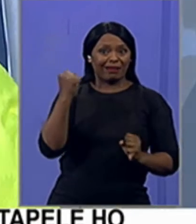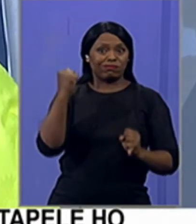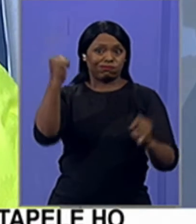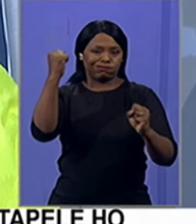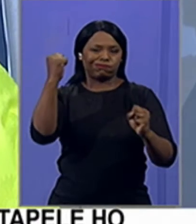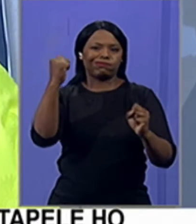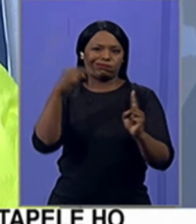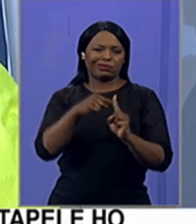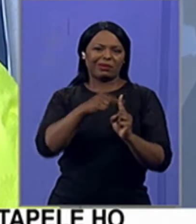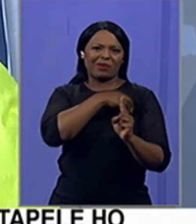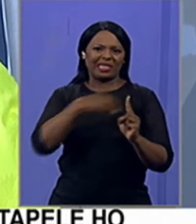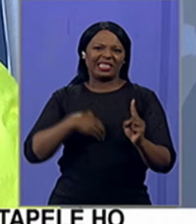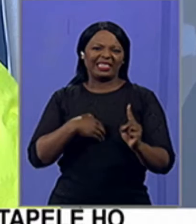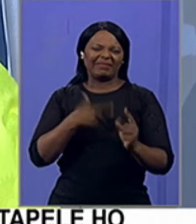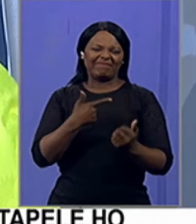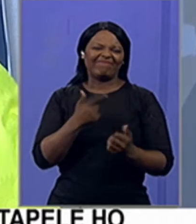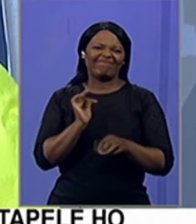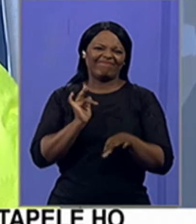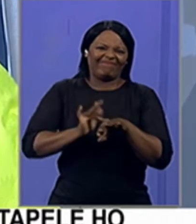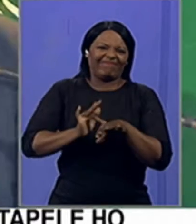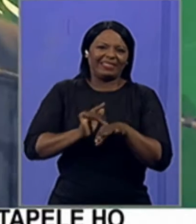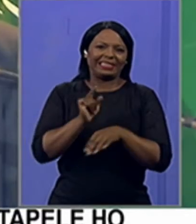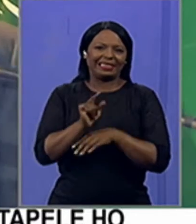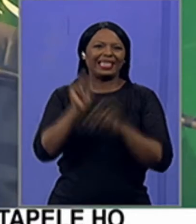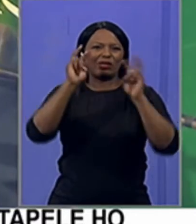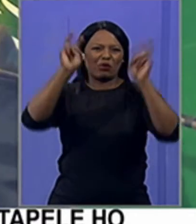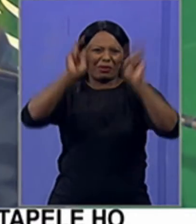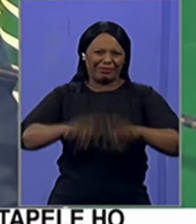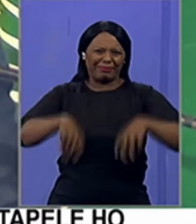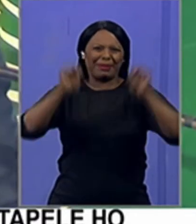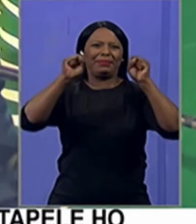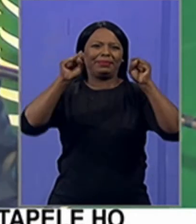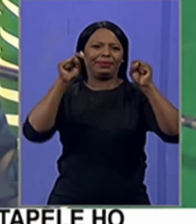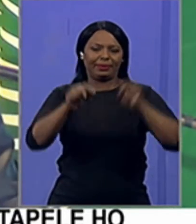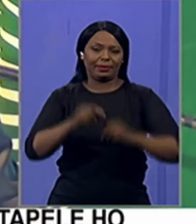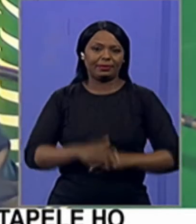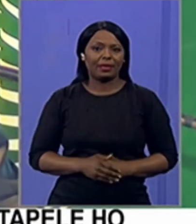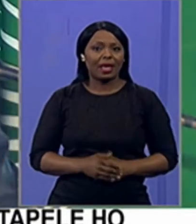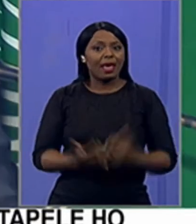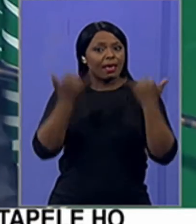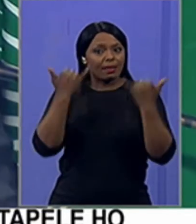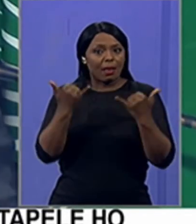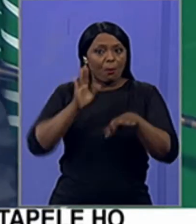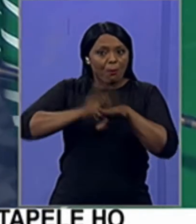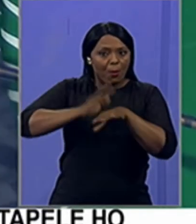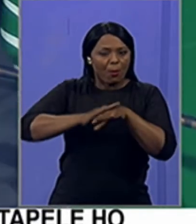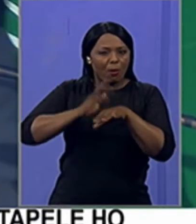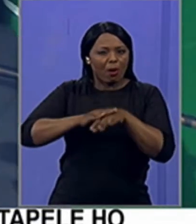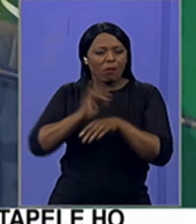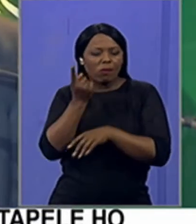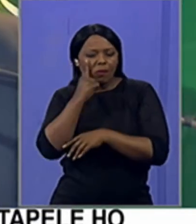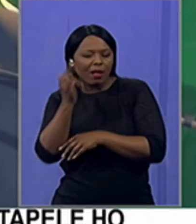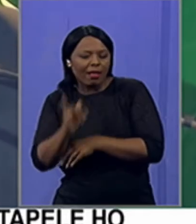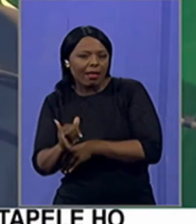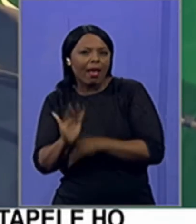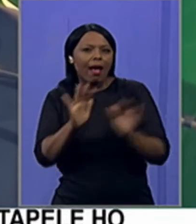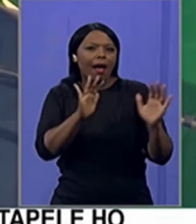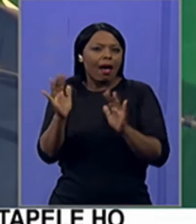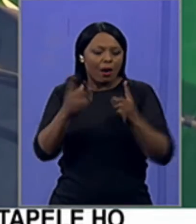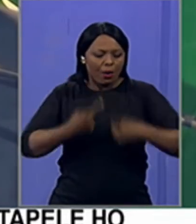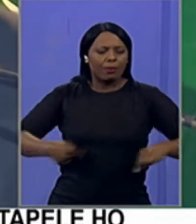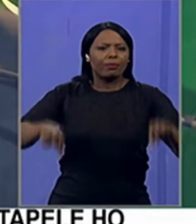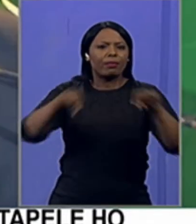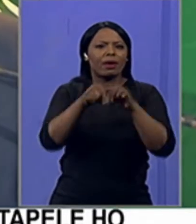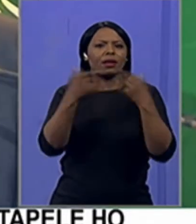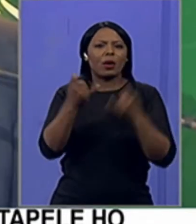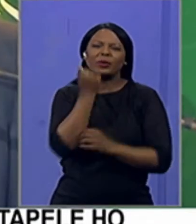ke ho kgaolwa ha phepelo ya motlakase. We therefore need to redefine the way,